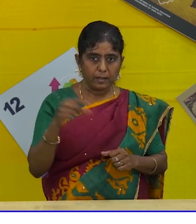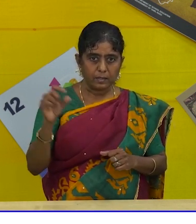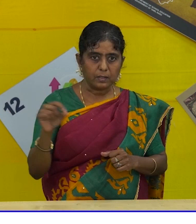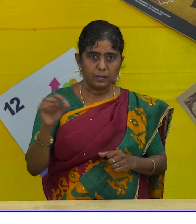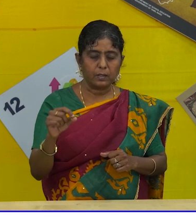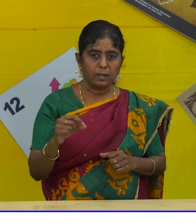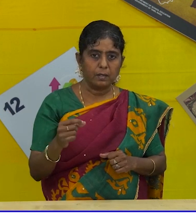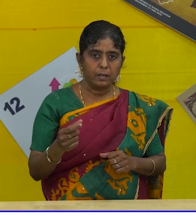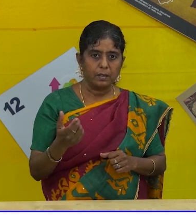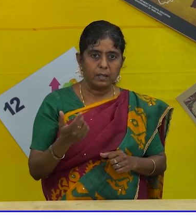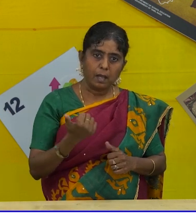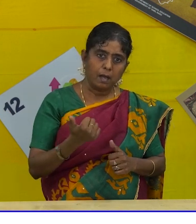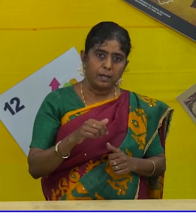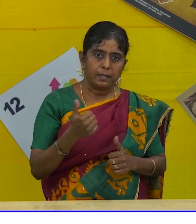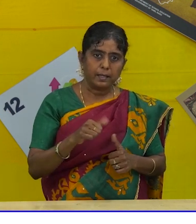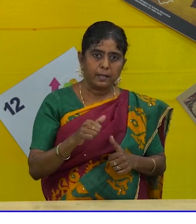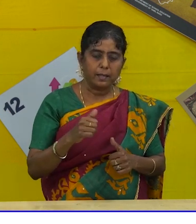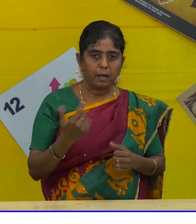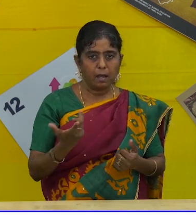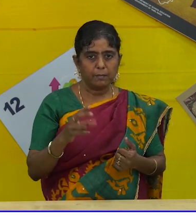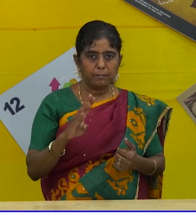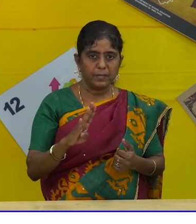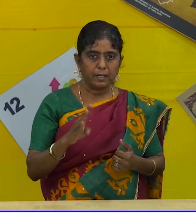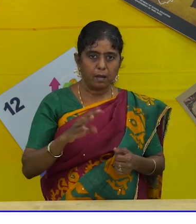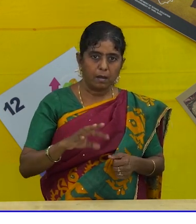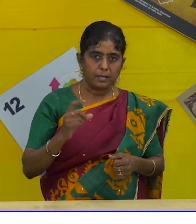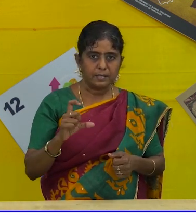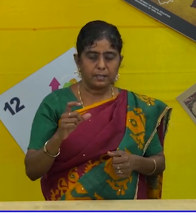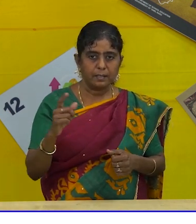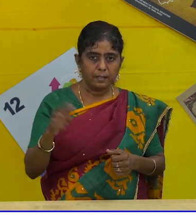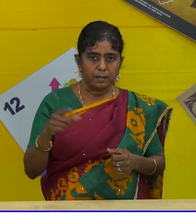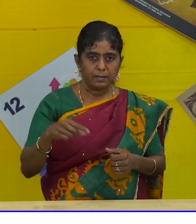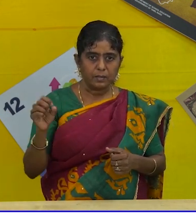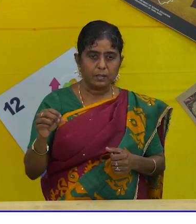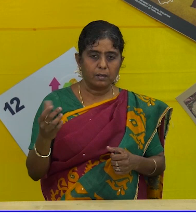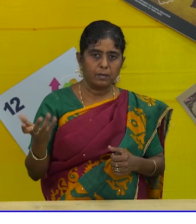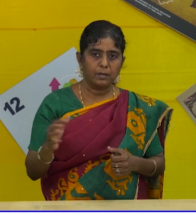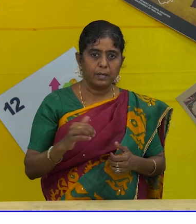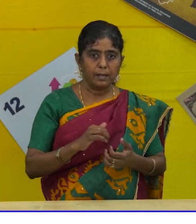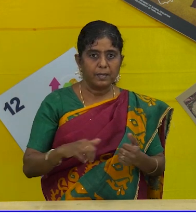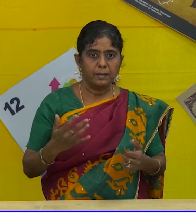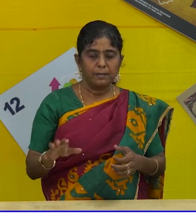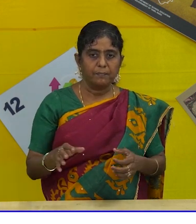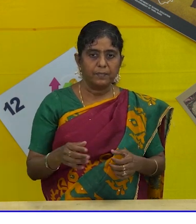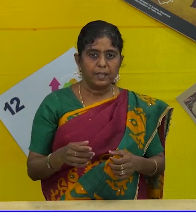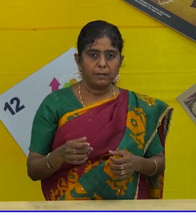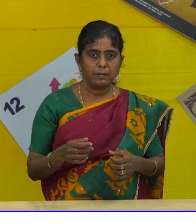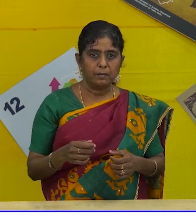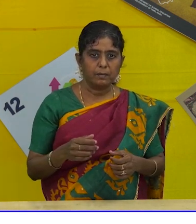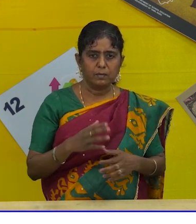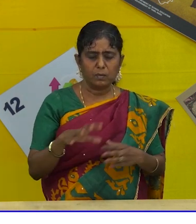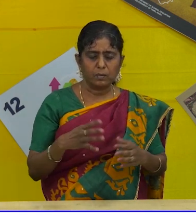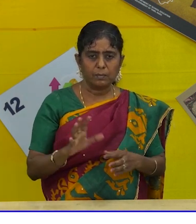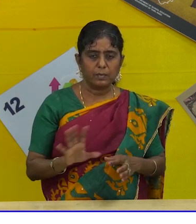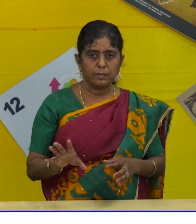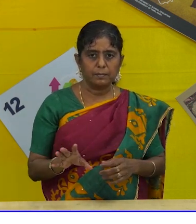non-zero. Either a or b or c should be there. Remaining two even cannot be there in the equation. Don't